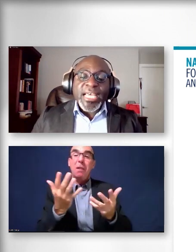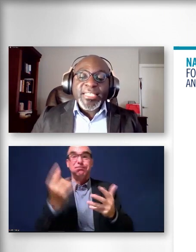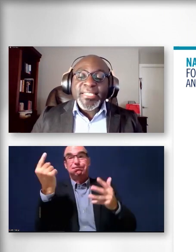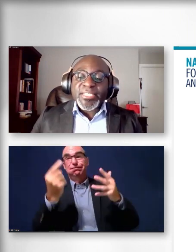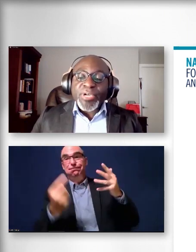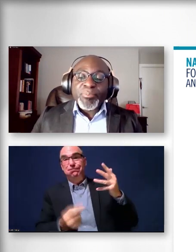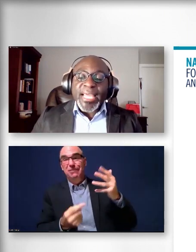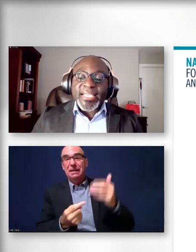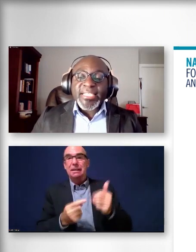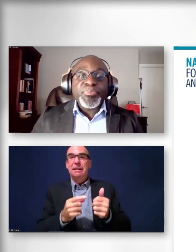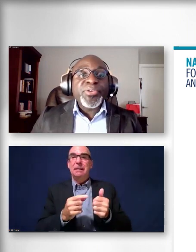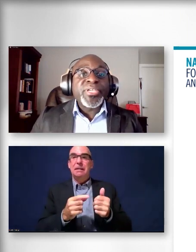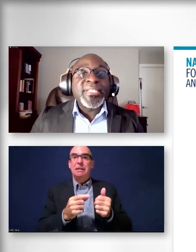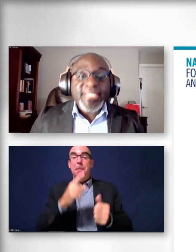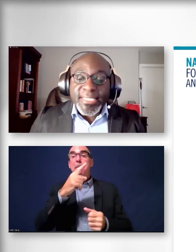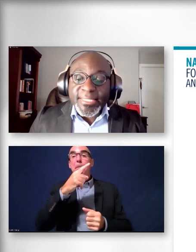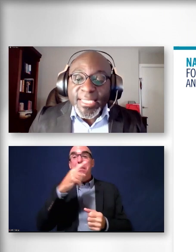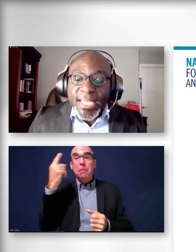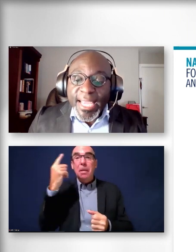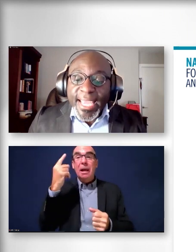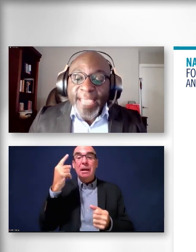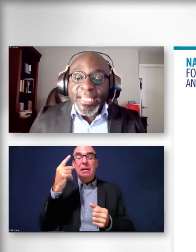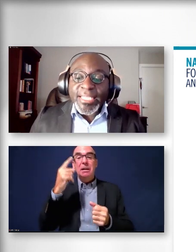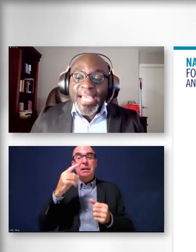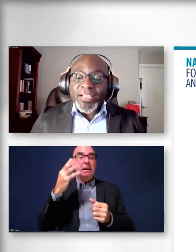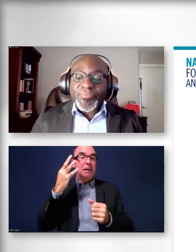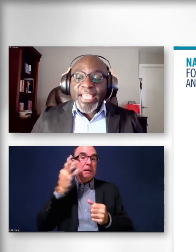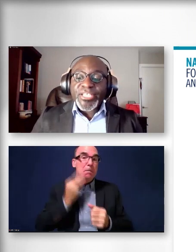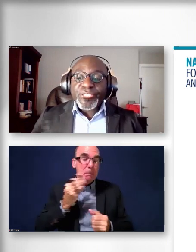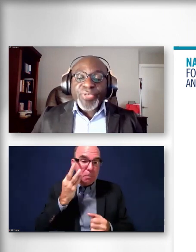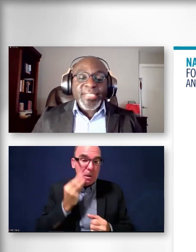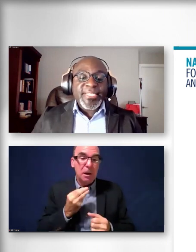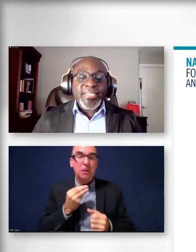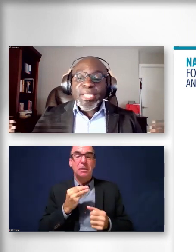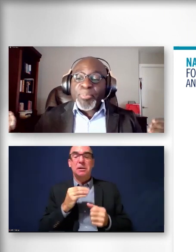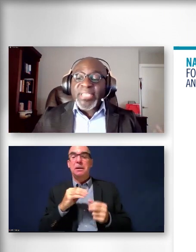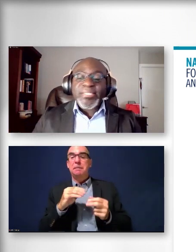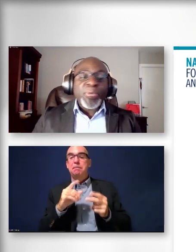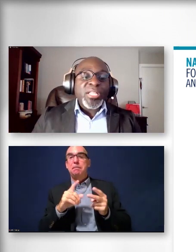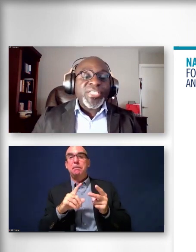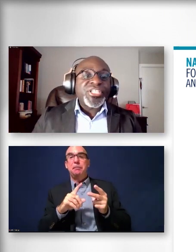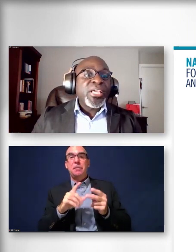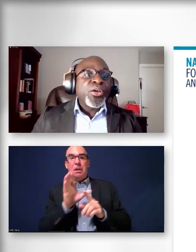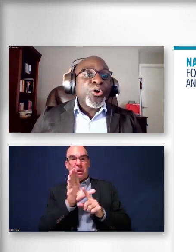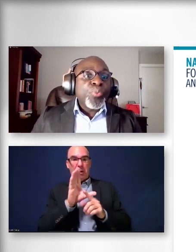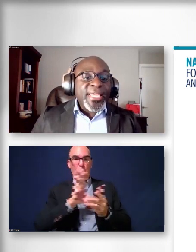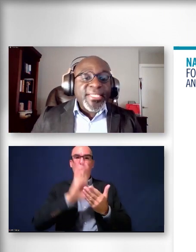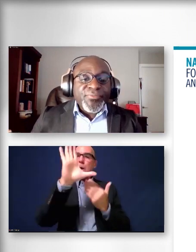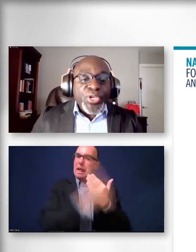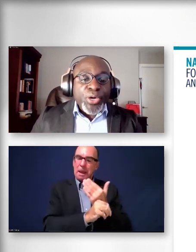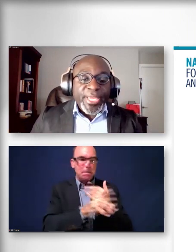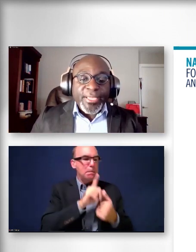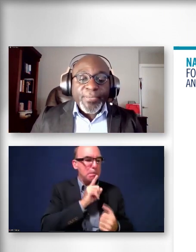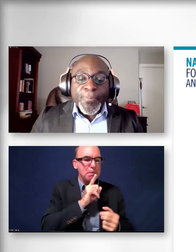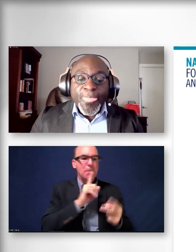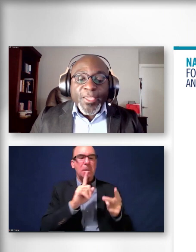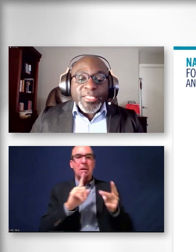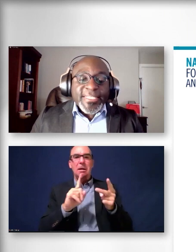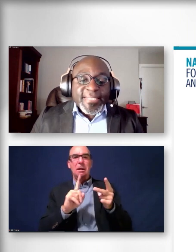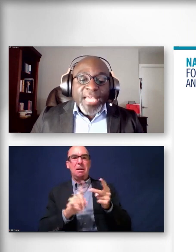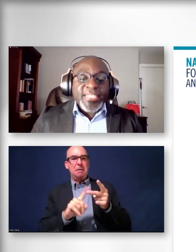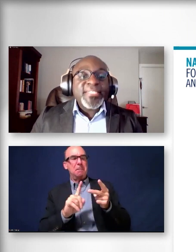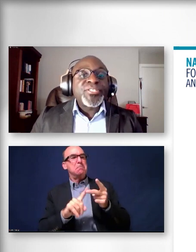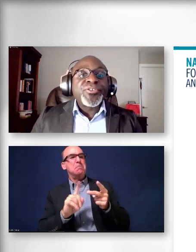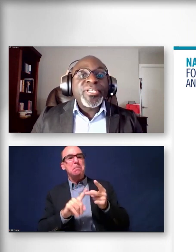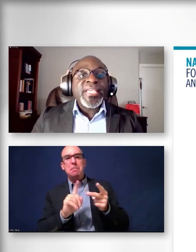Curricular silences around Black experiences and a lack of anti-racist epistemology or ways of knowing.